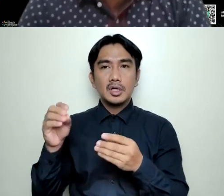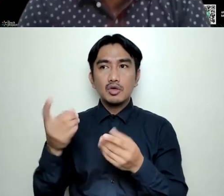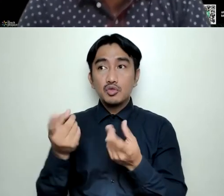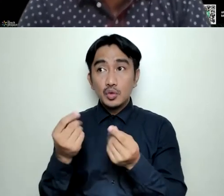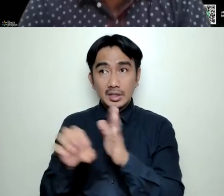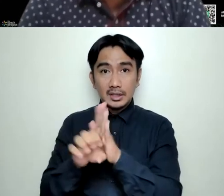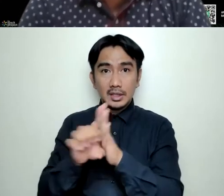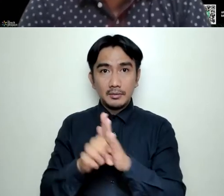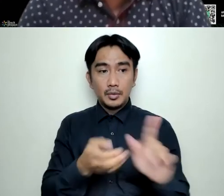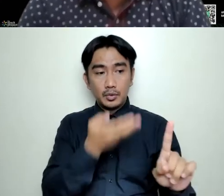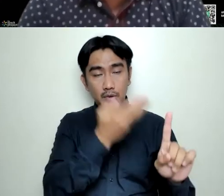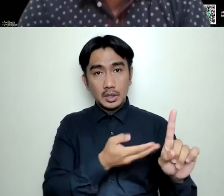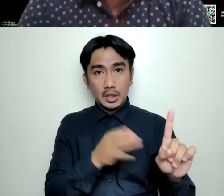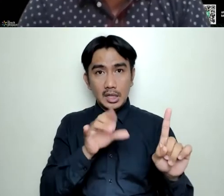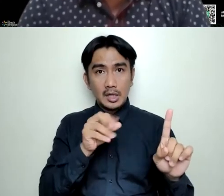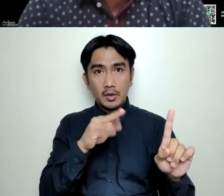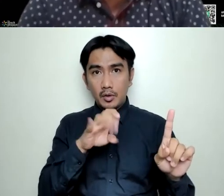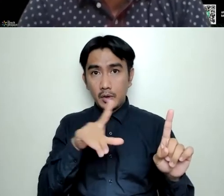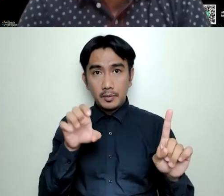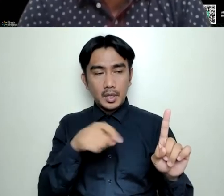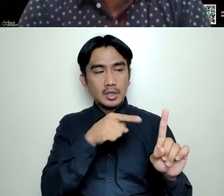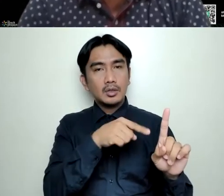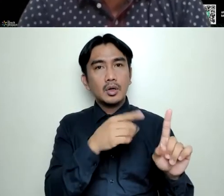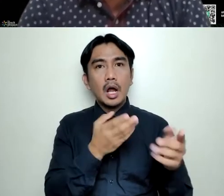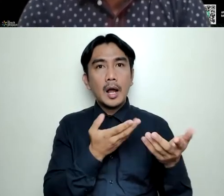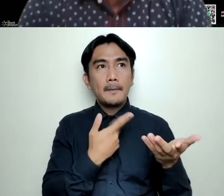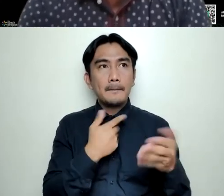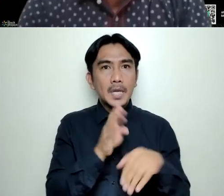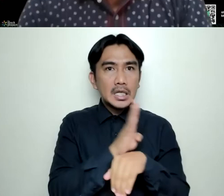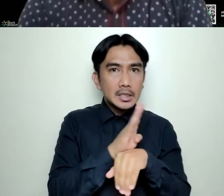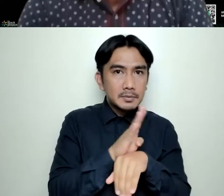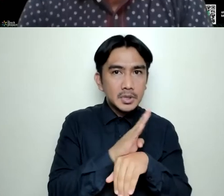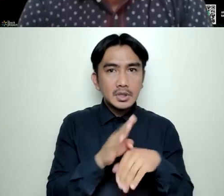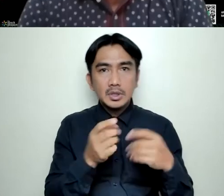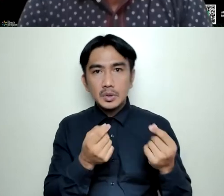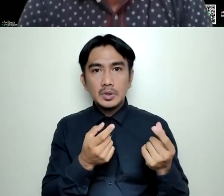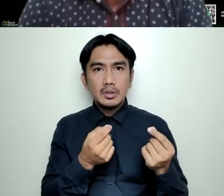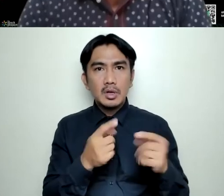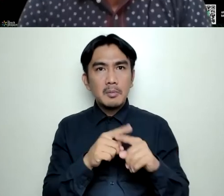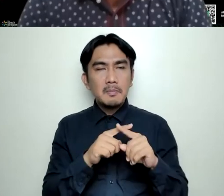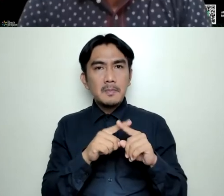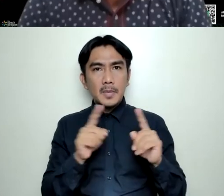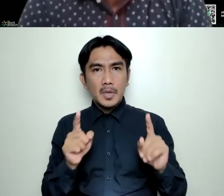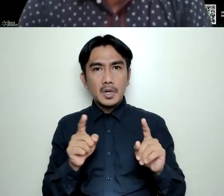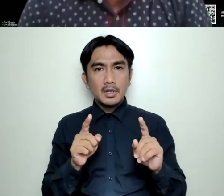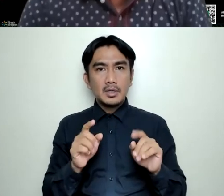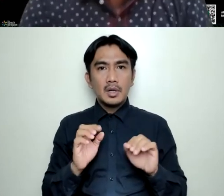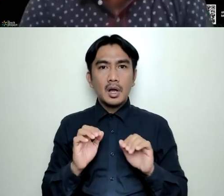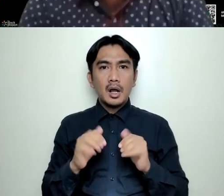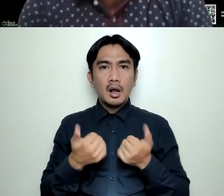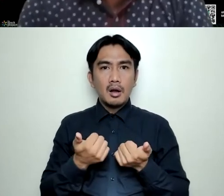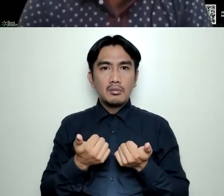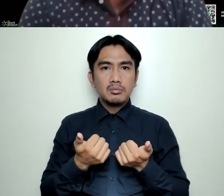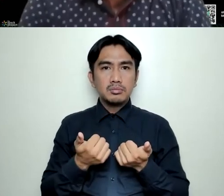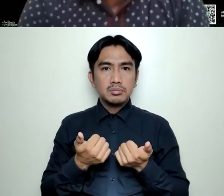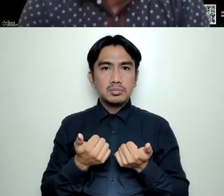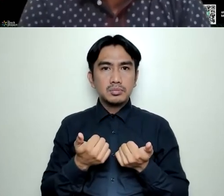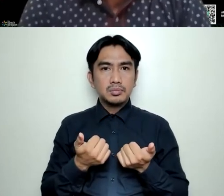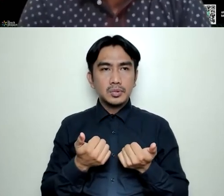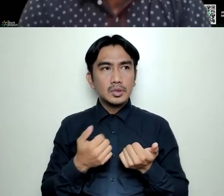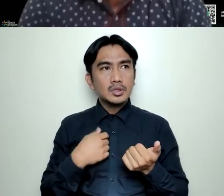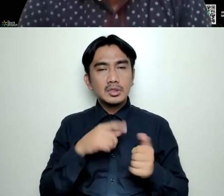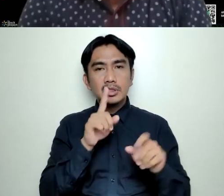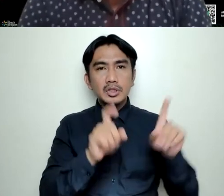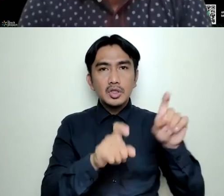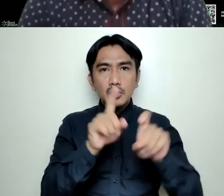she's very, very busy, she's also an interpreter in residence, but the way to gauge, like if you ask them, hey, I want to ask about this